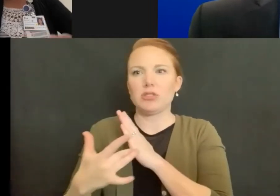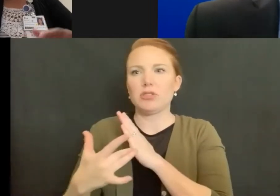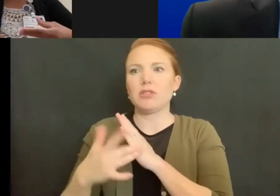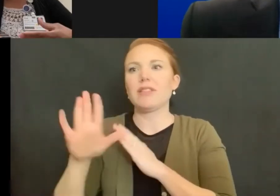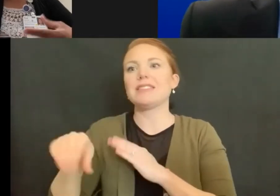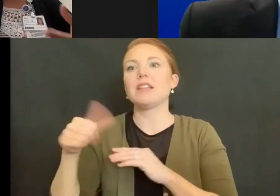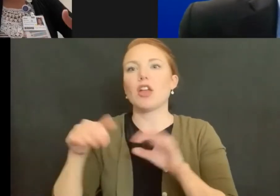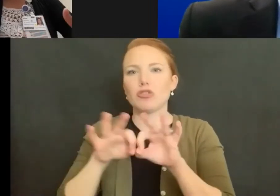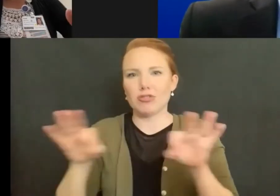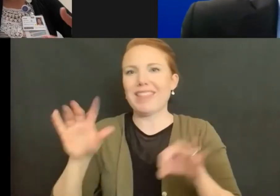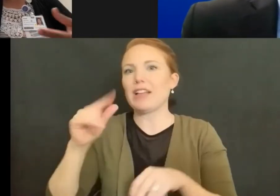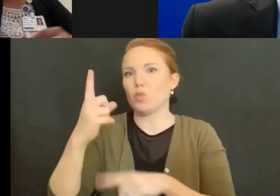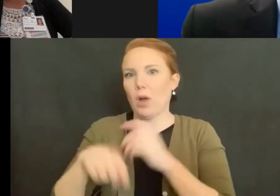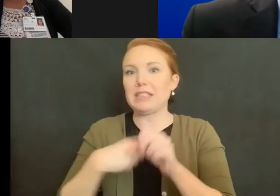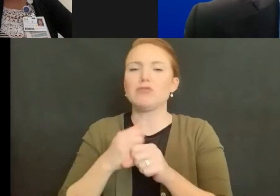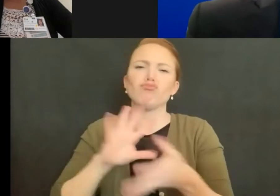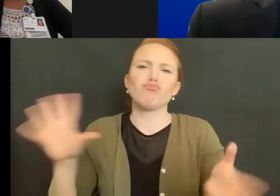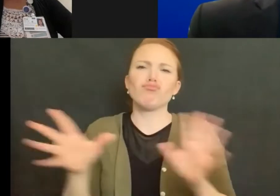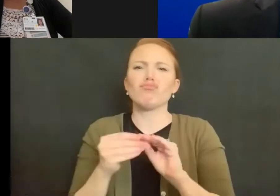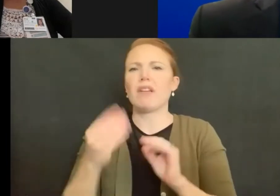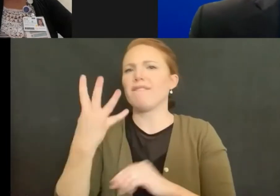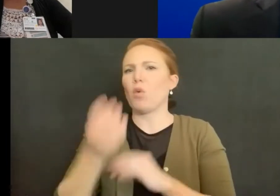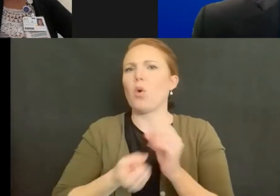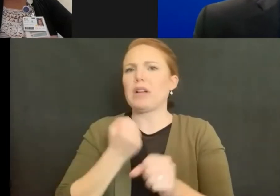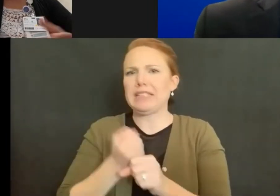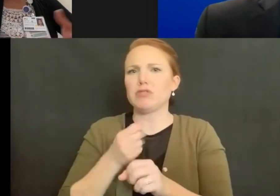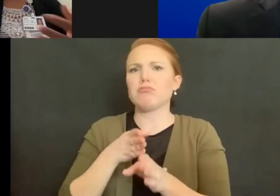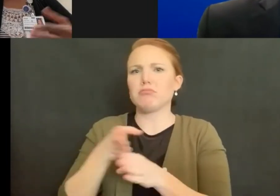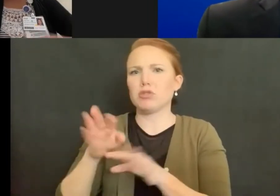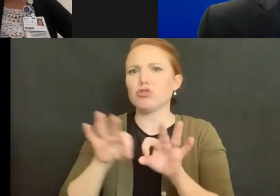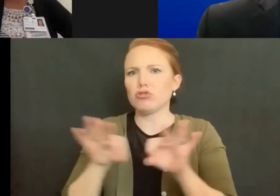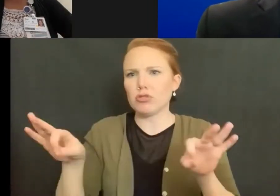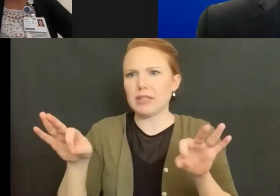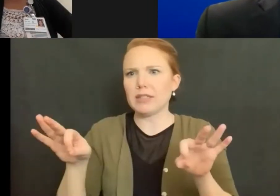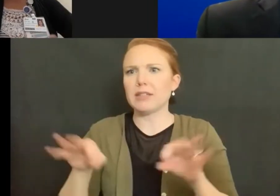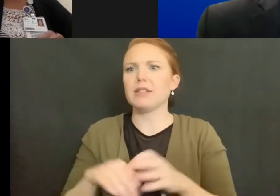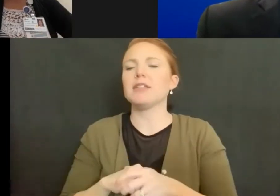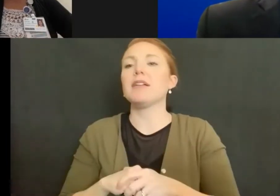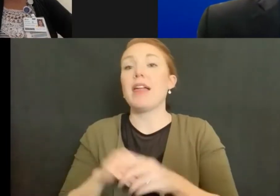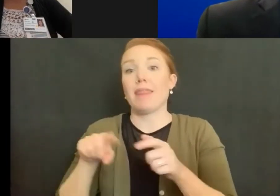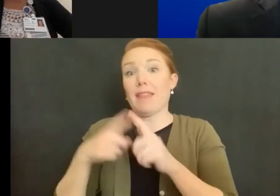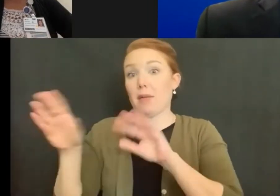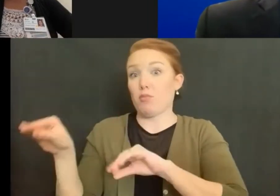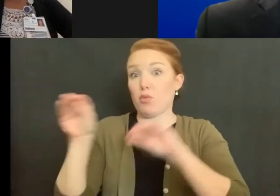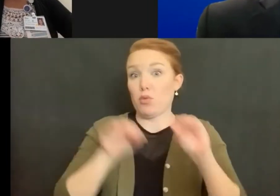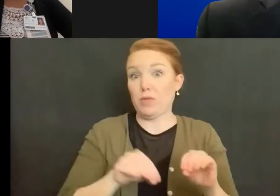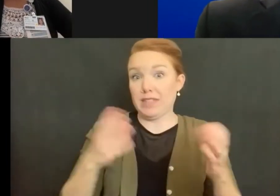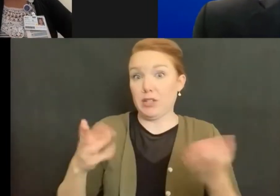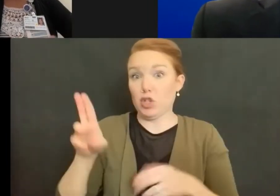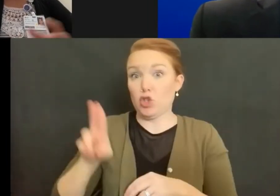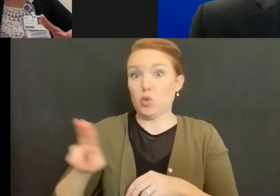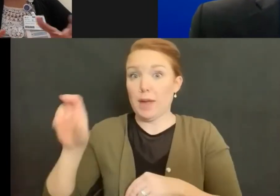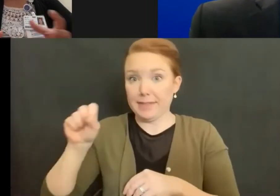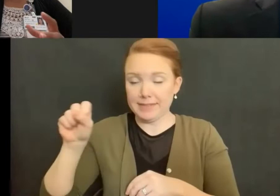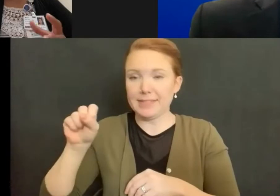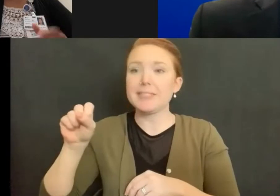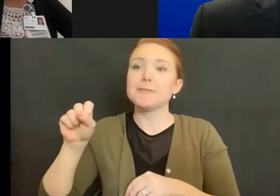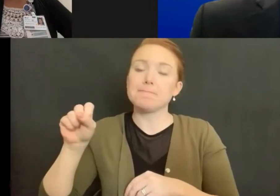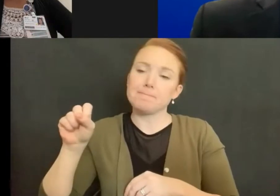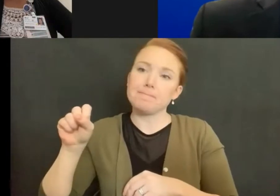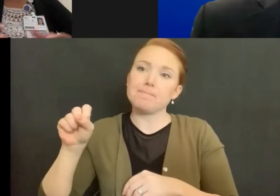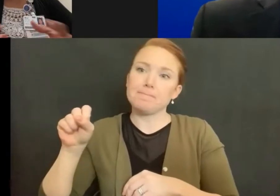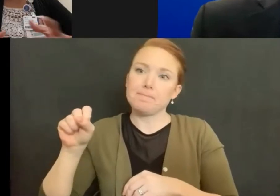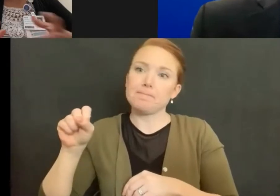1 year. So altogether, it was like a 4 year. Okay. Once I moved over here to the United States,